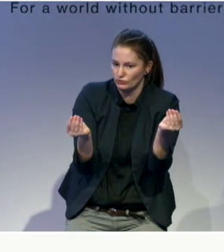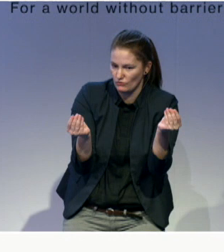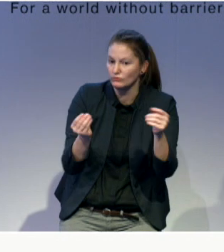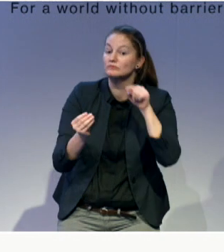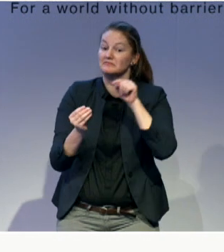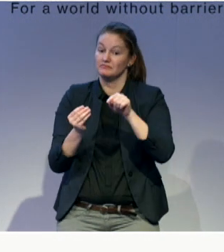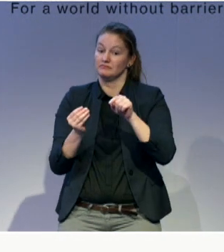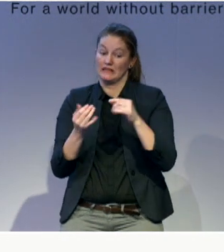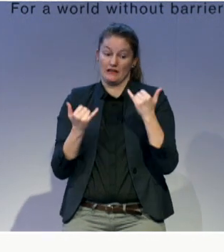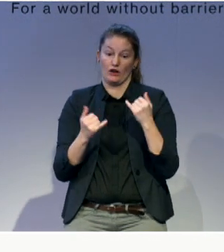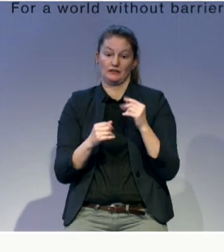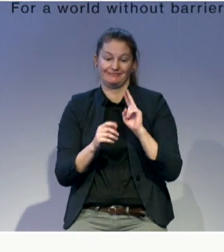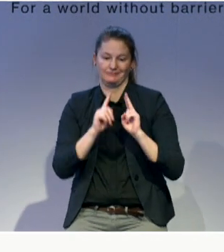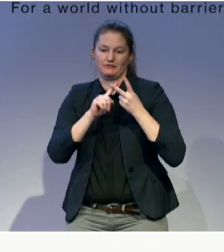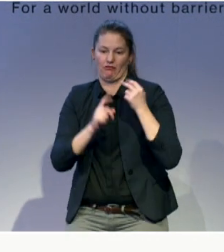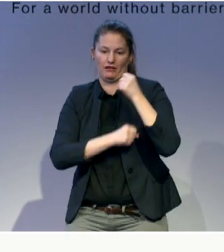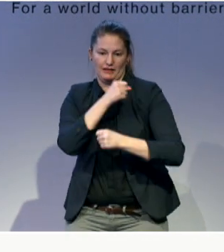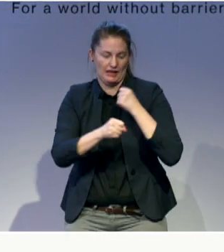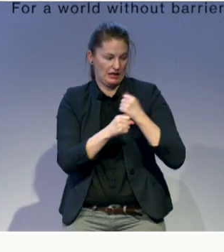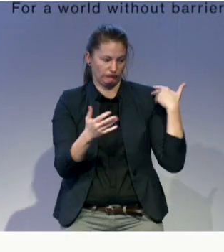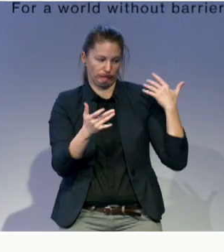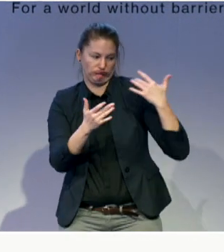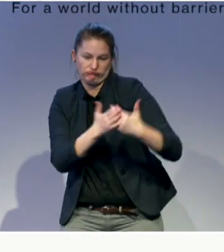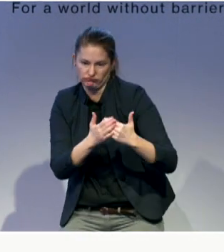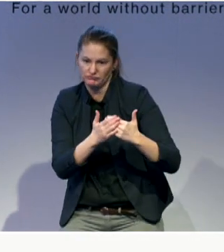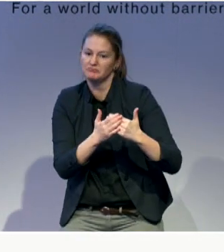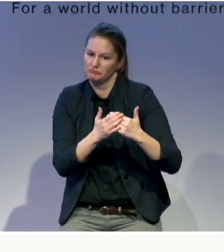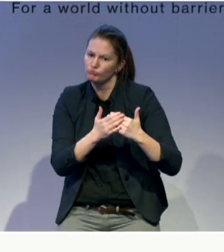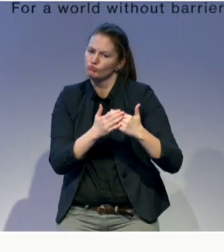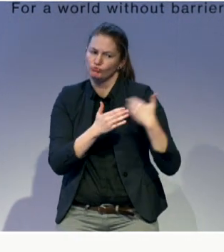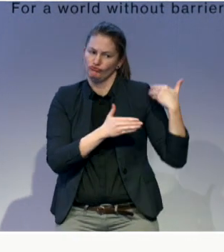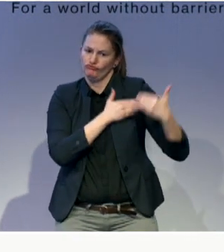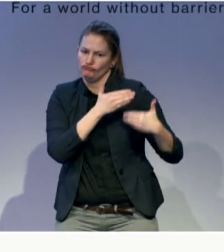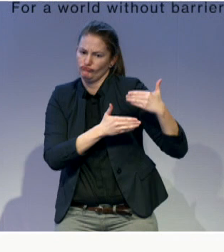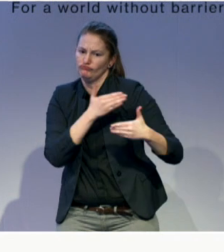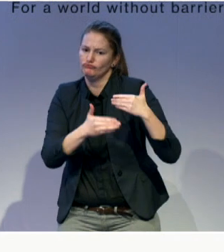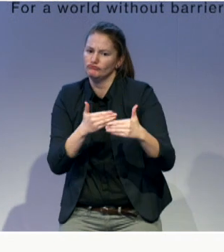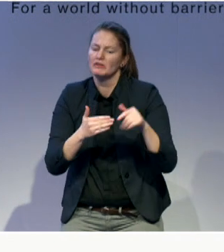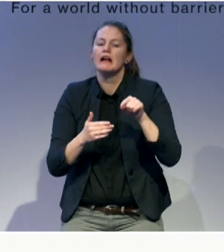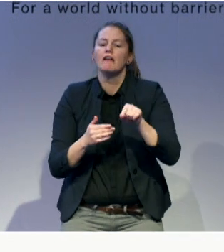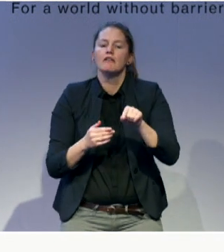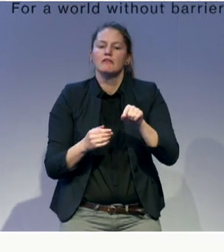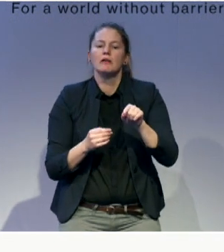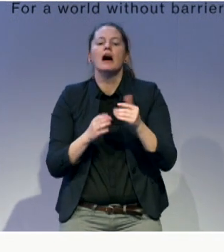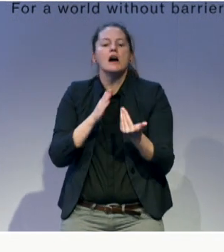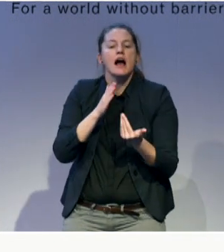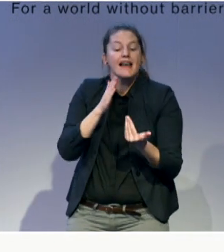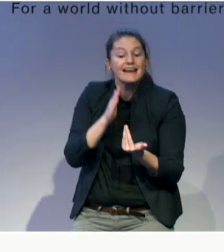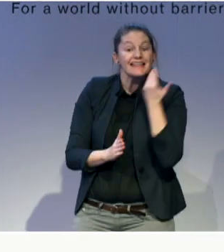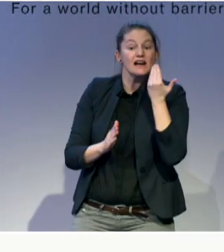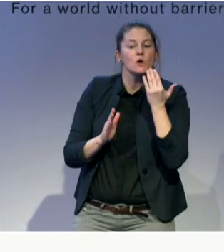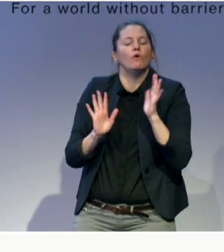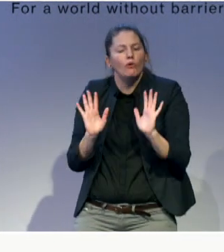year. Also, it is still a relatively new focus for us. We have increasingly